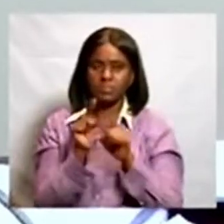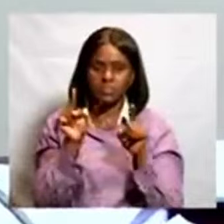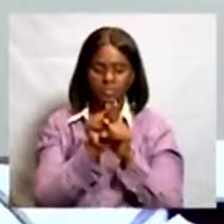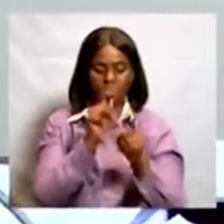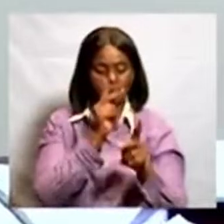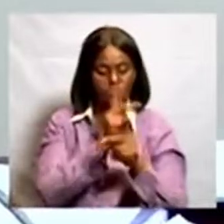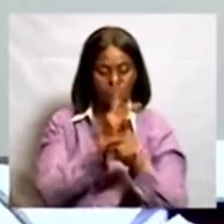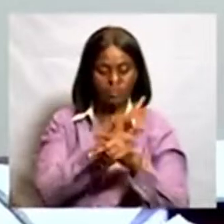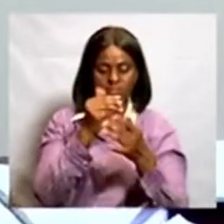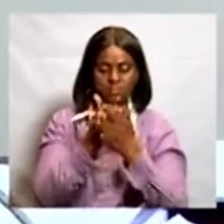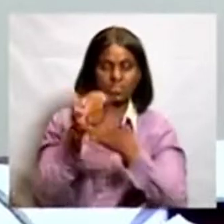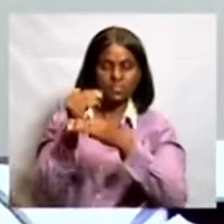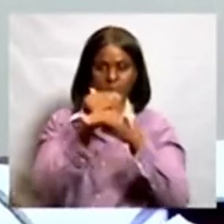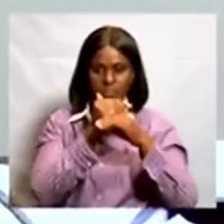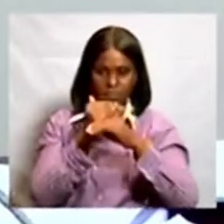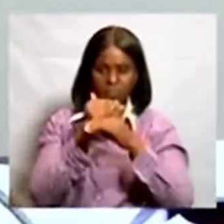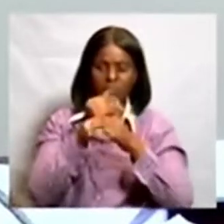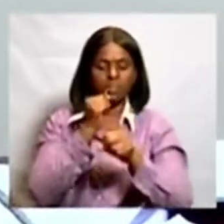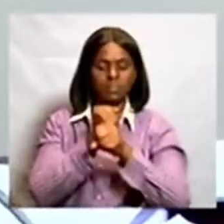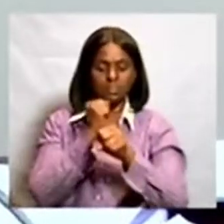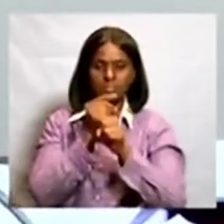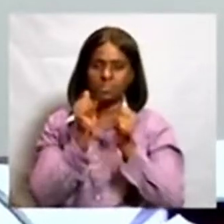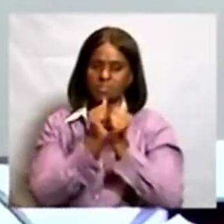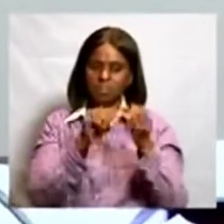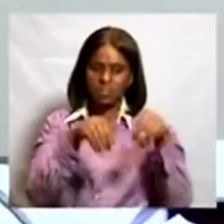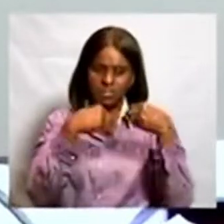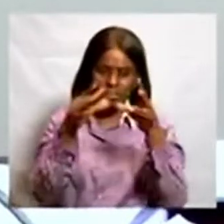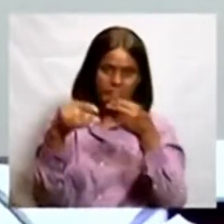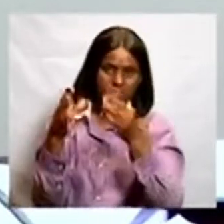contains the standard operating provisions